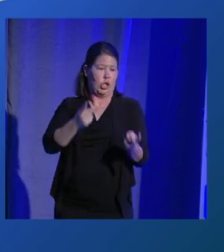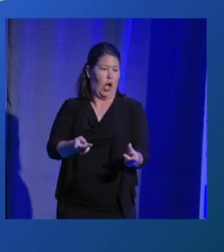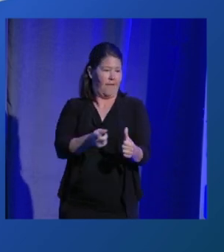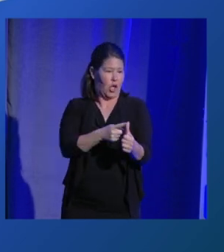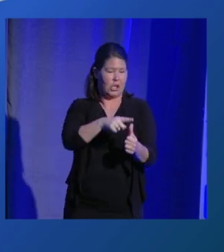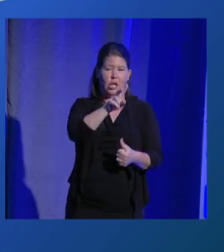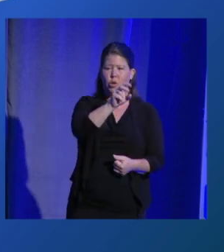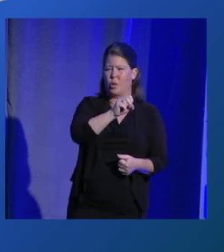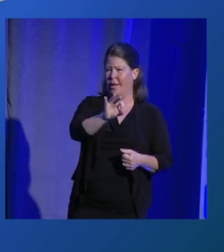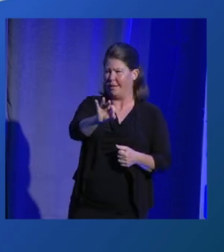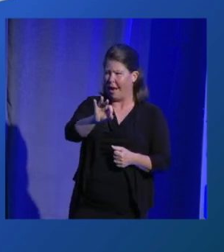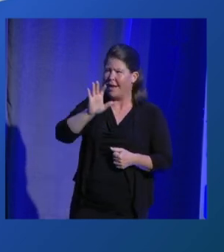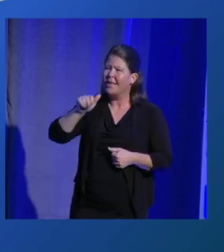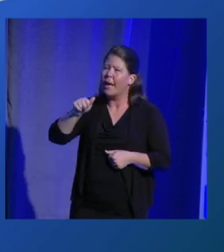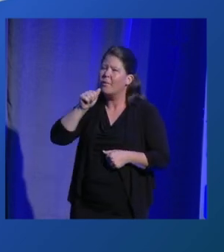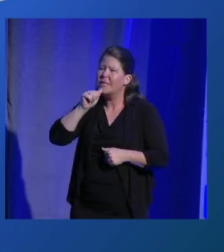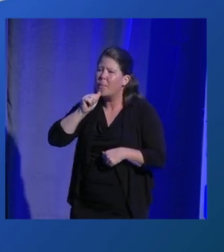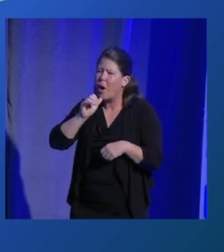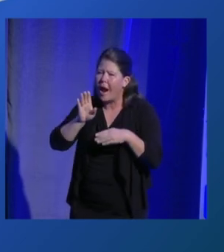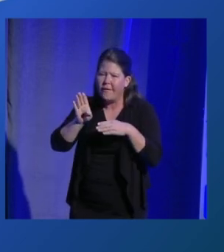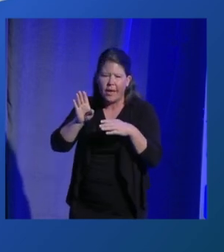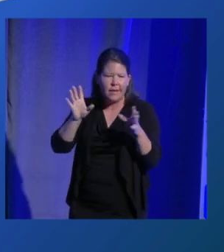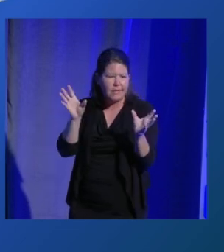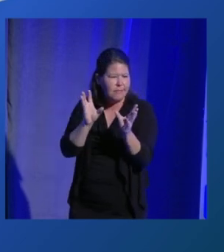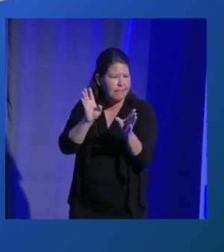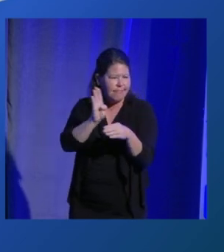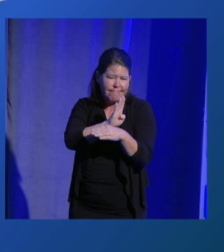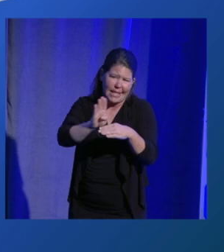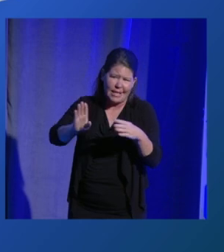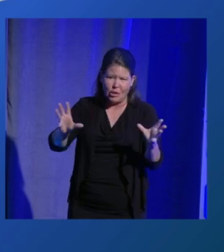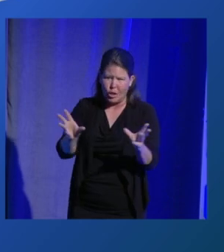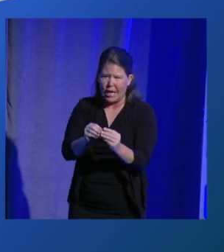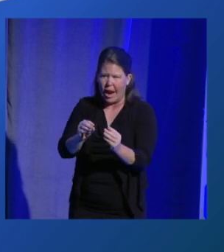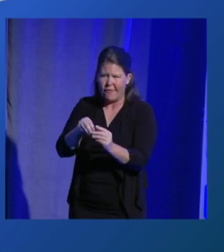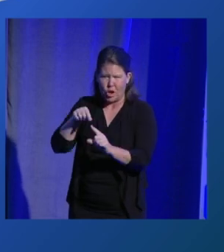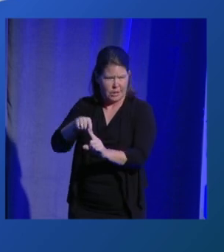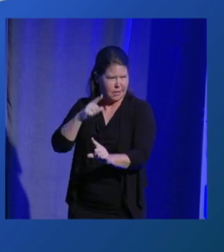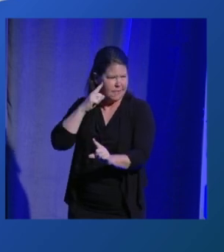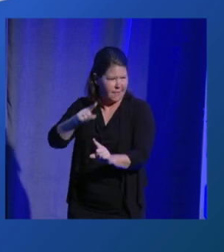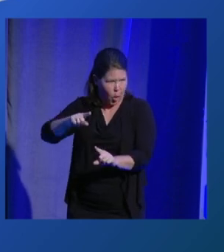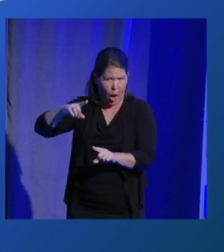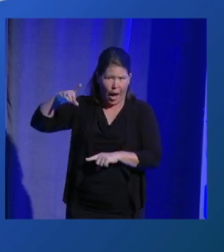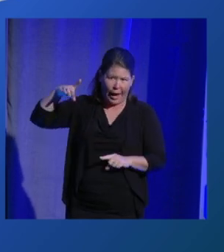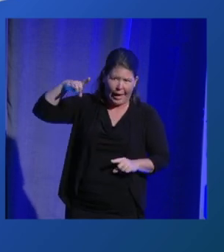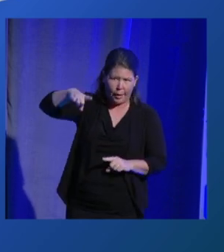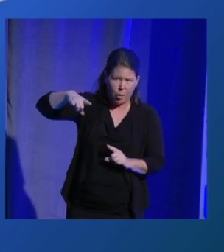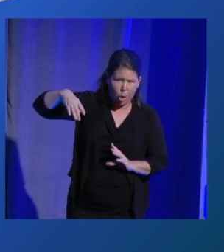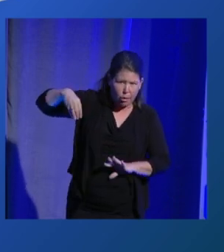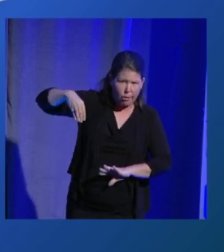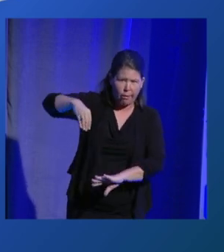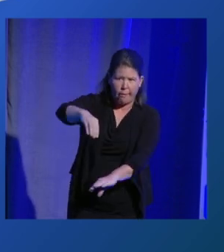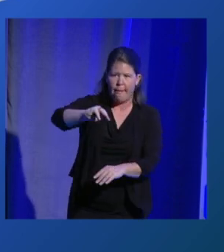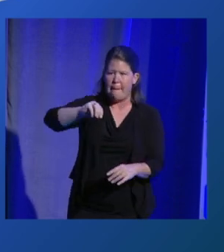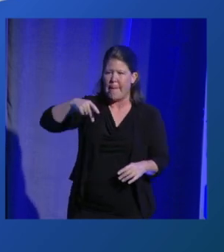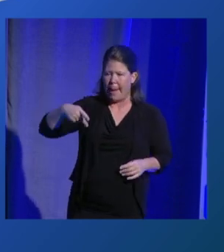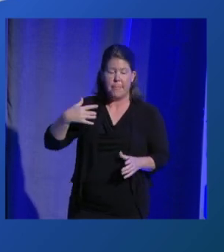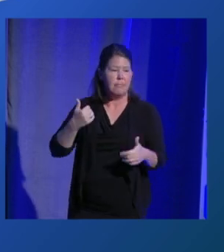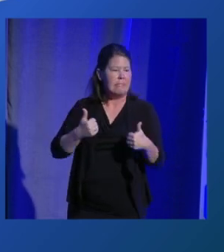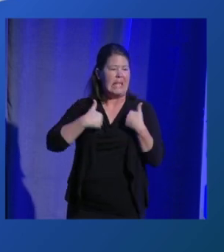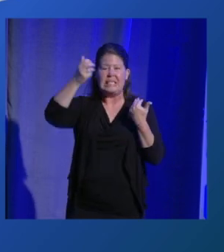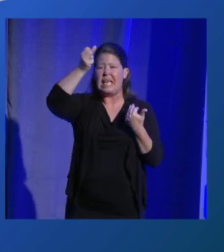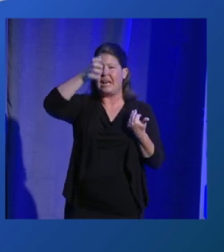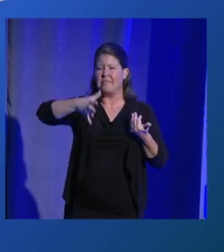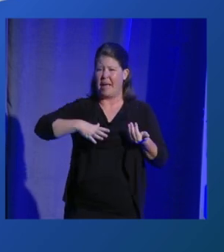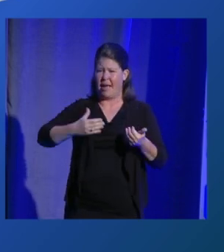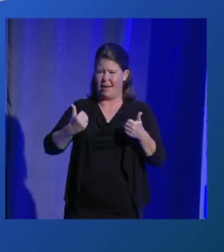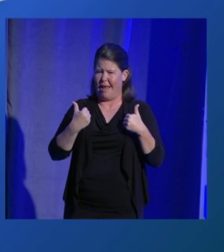commercial companies that do Airborne mapping and this young man came in with this prototype of a drone and